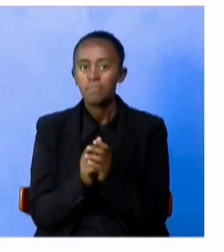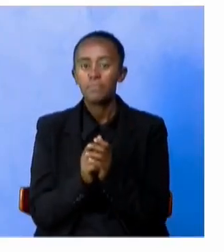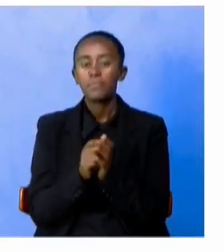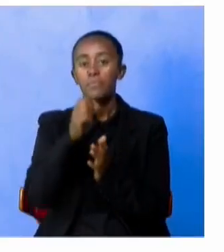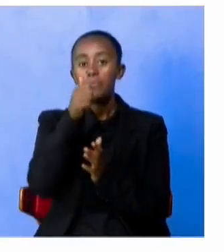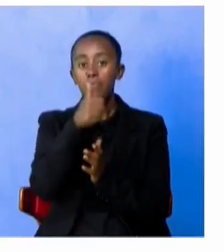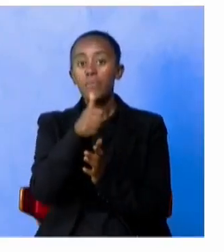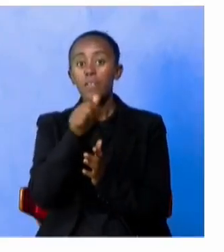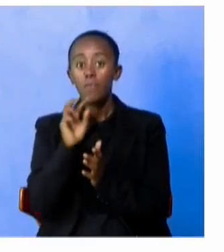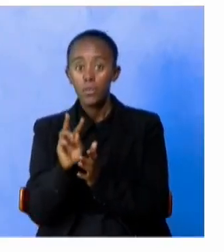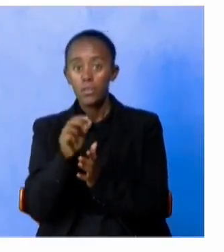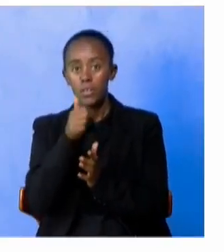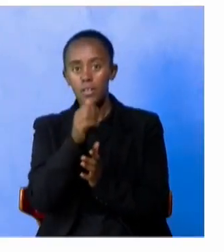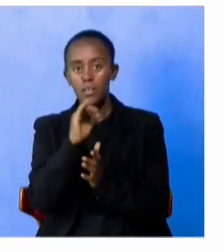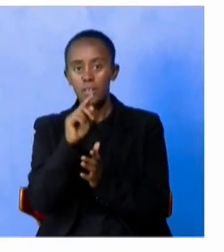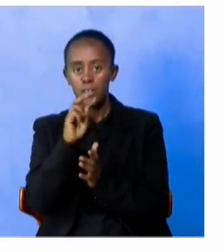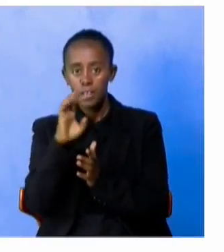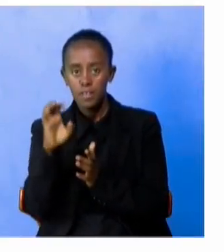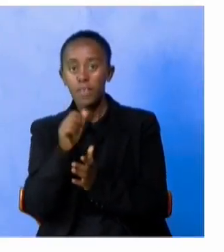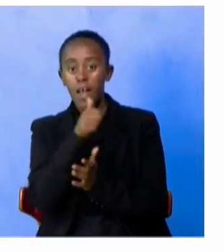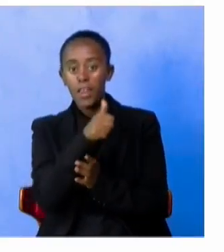voice, we can say,